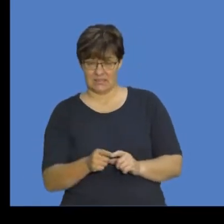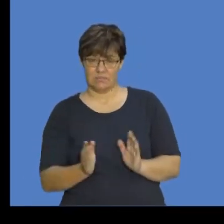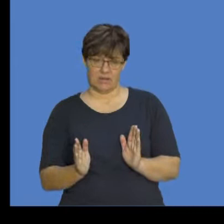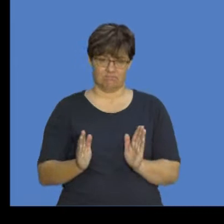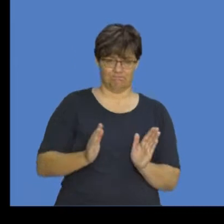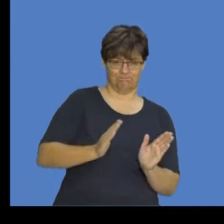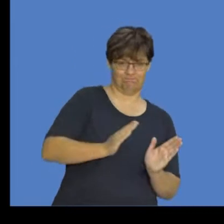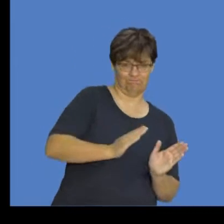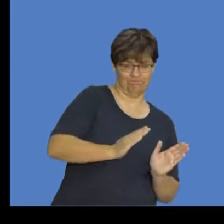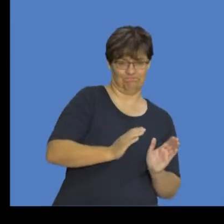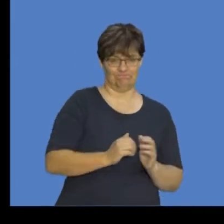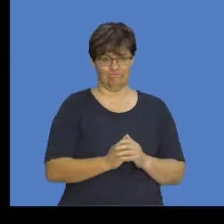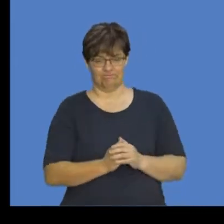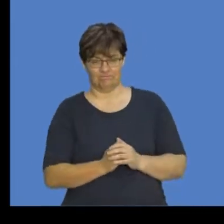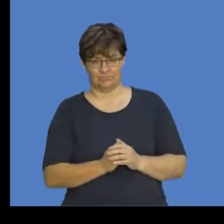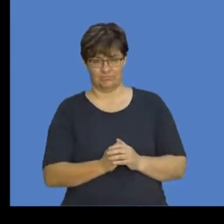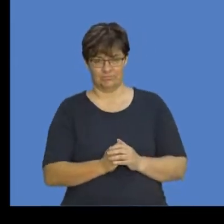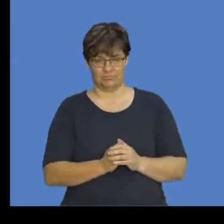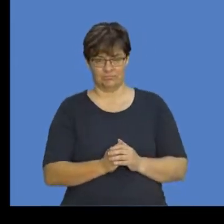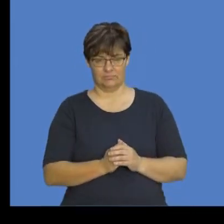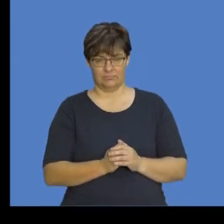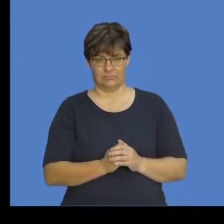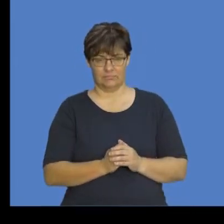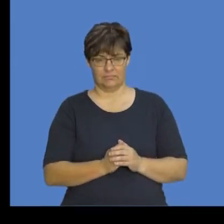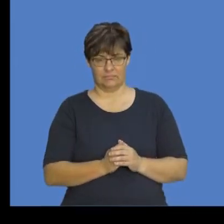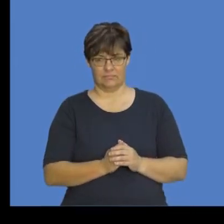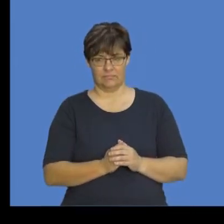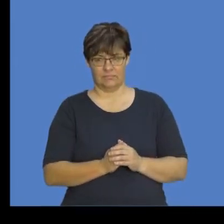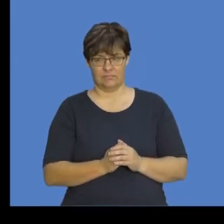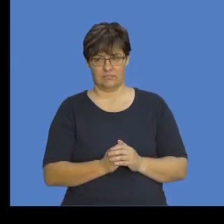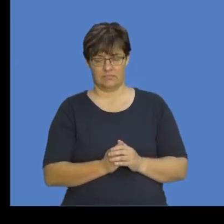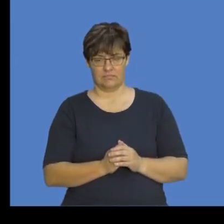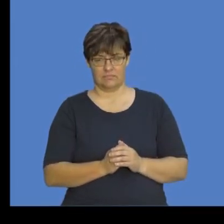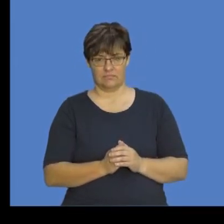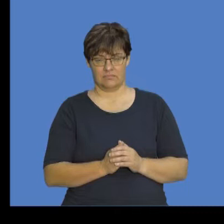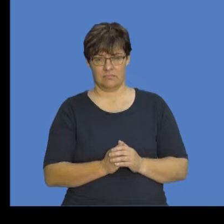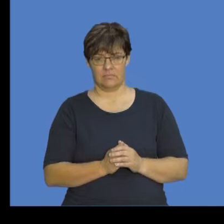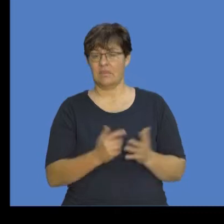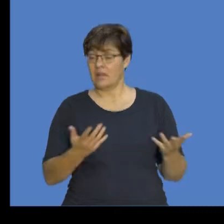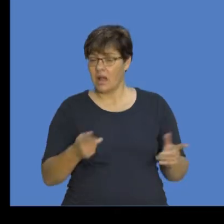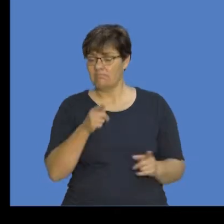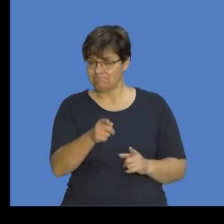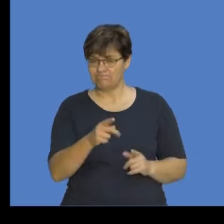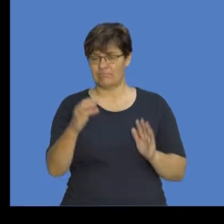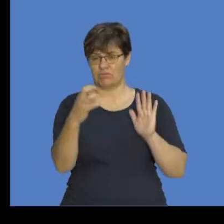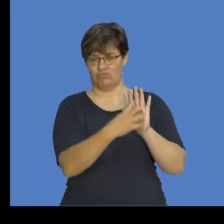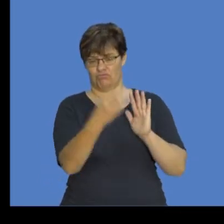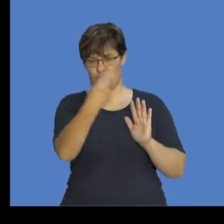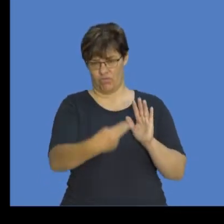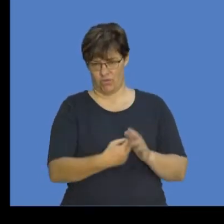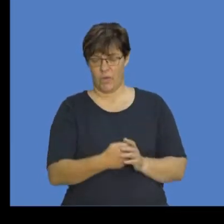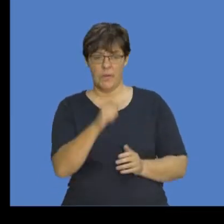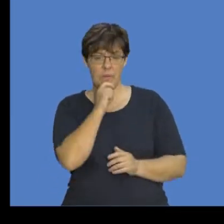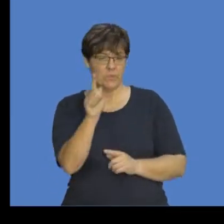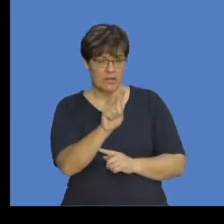smaller. And this will be skewed to the left. Okay. Remember, this is our whisker plot. And how we draw